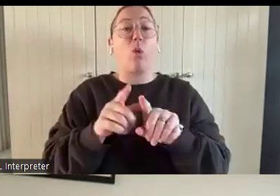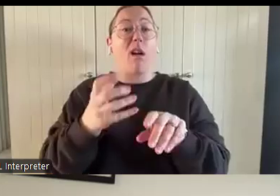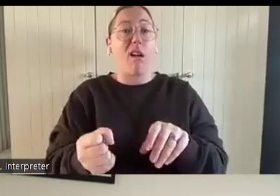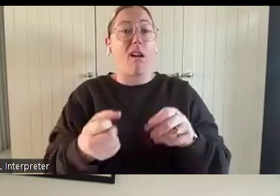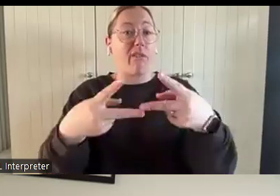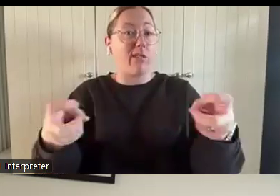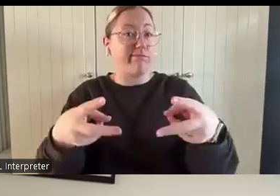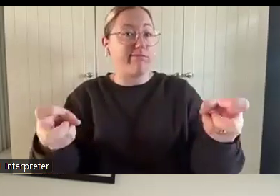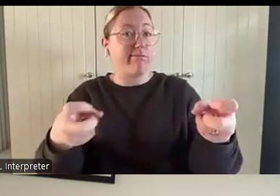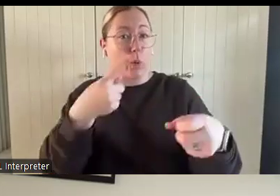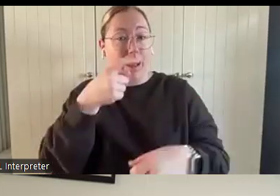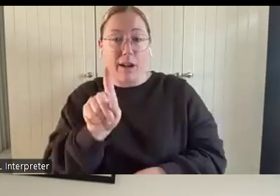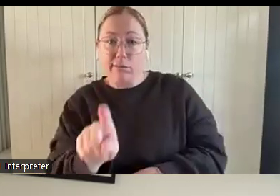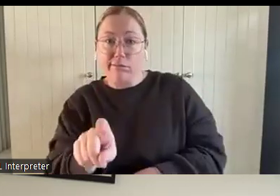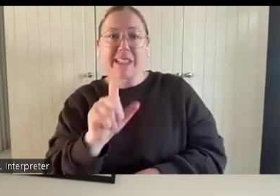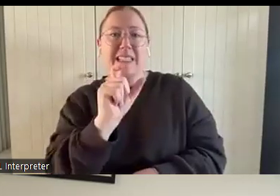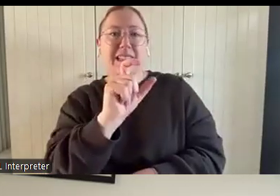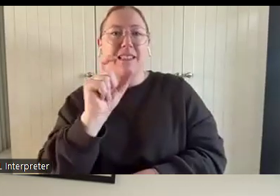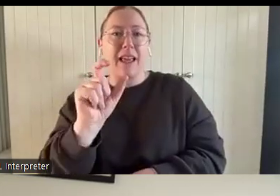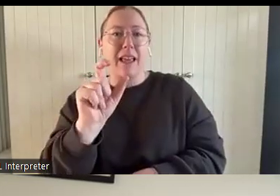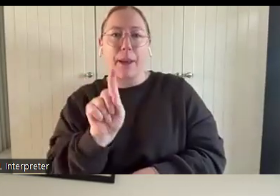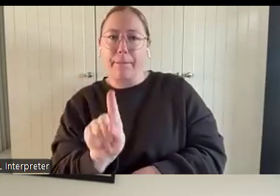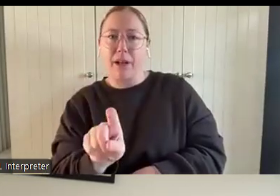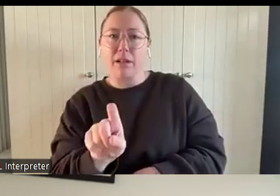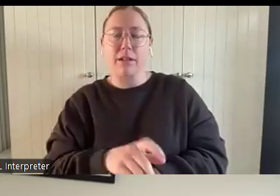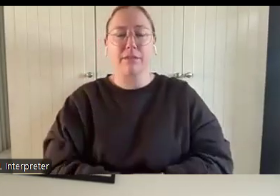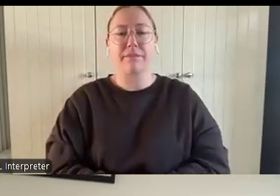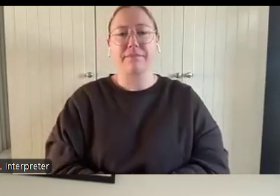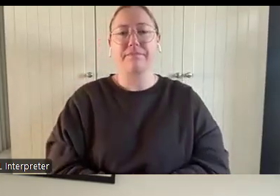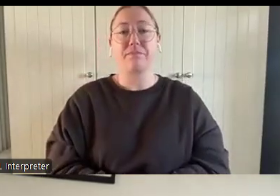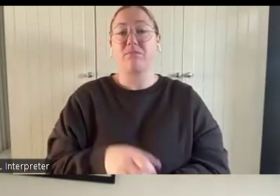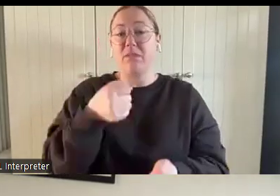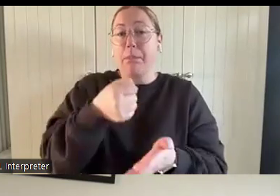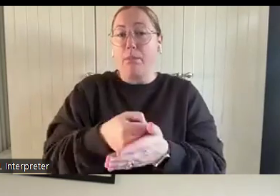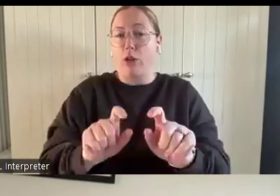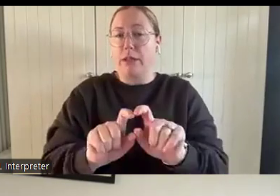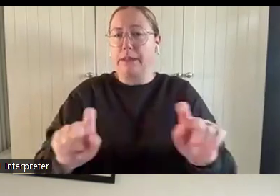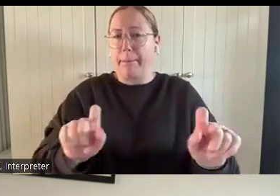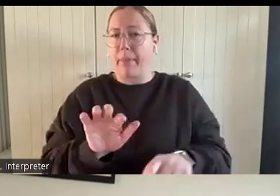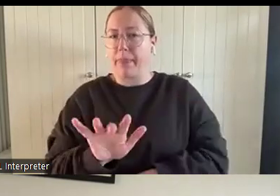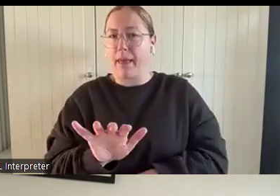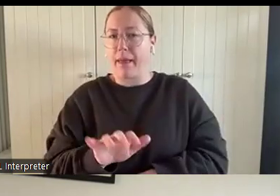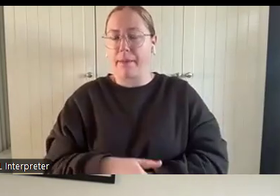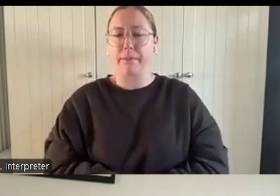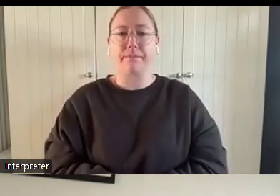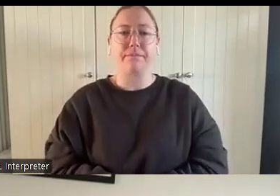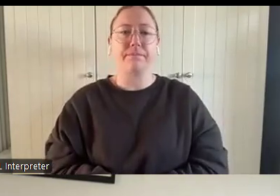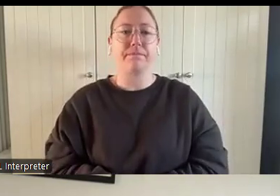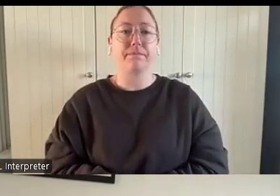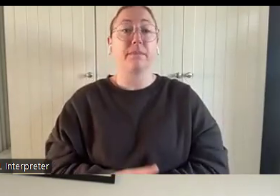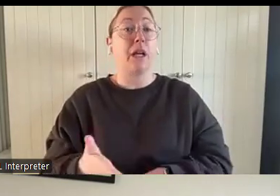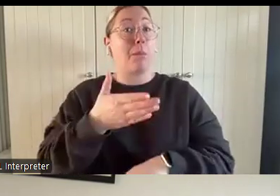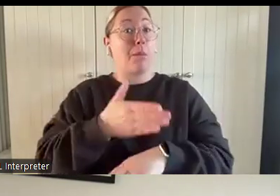you can select the CC button on the bottom bar as well to bring those up. So before we get started with today's